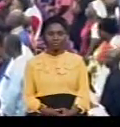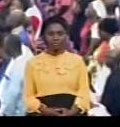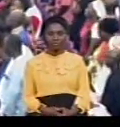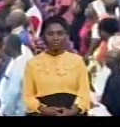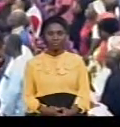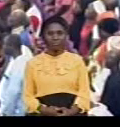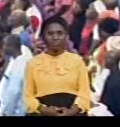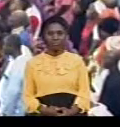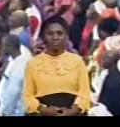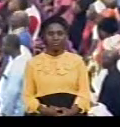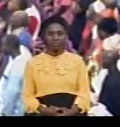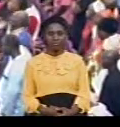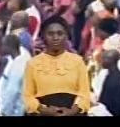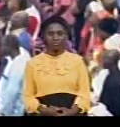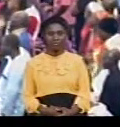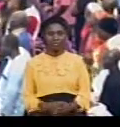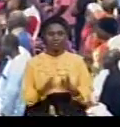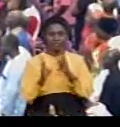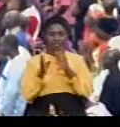To the Lord.